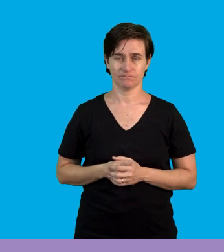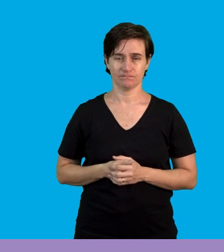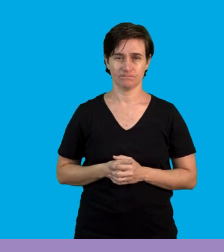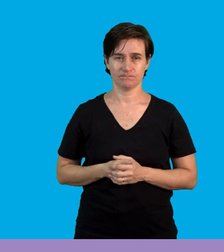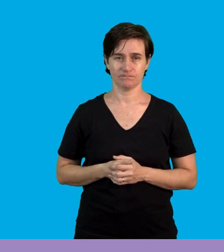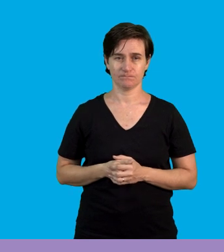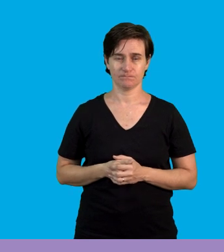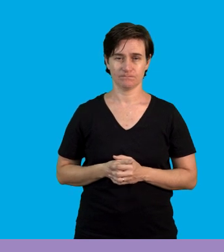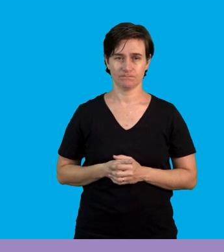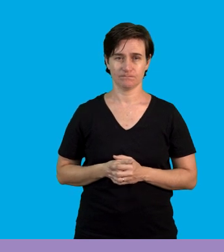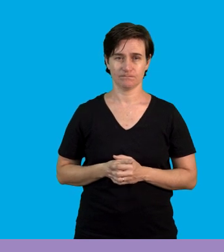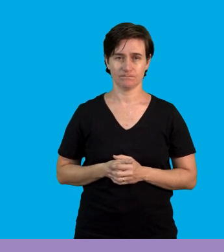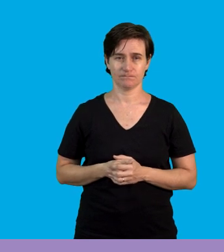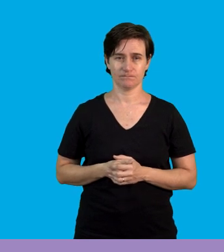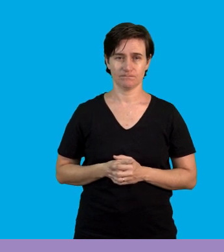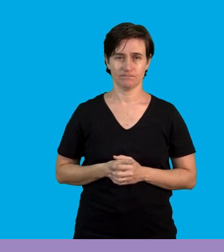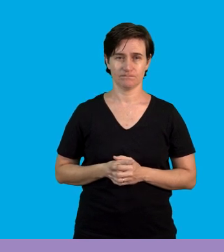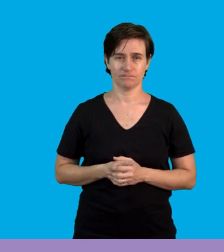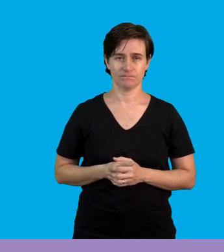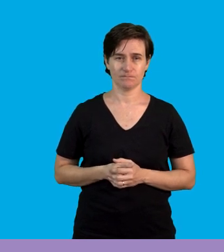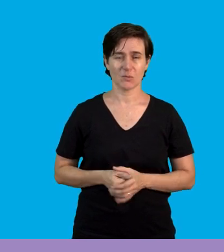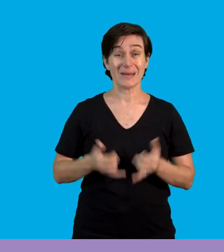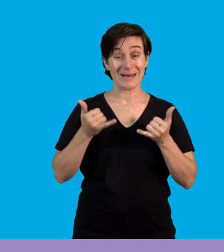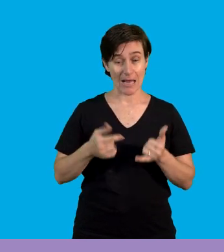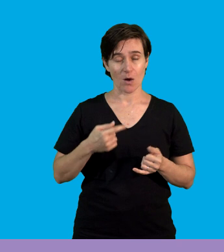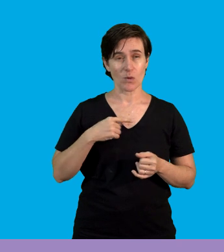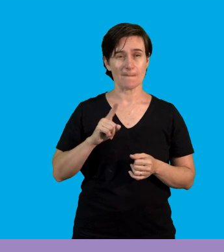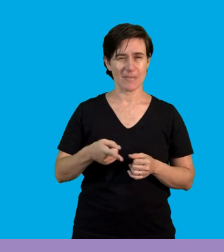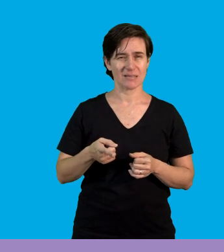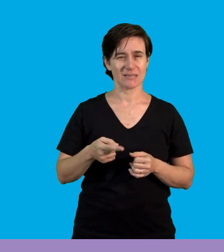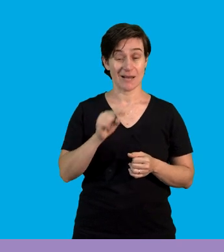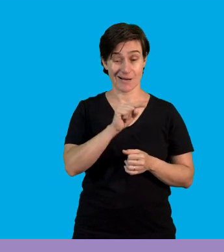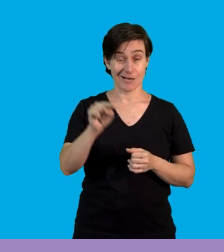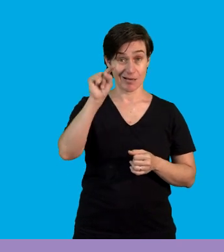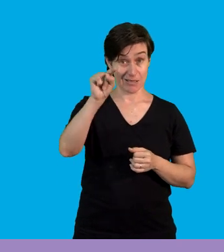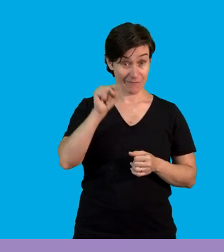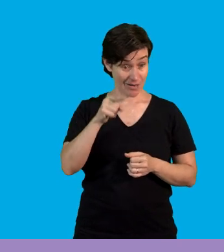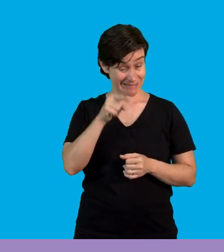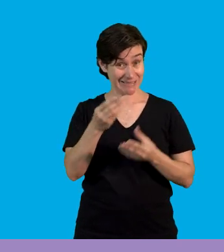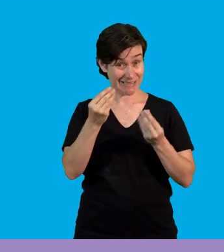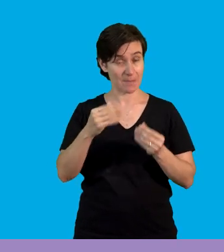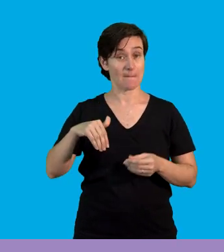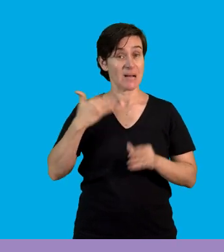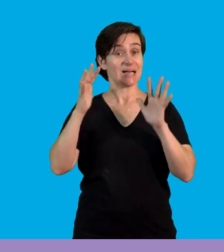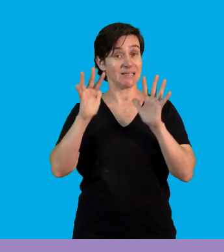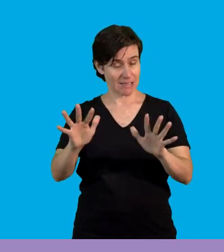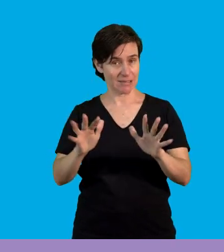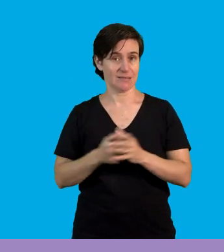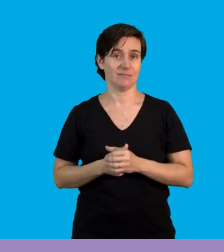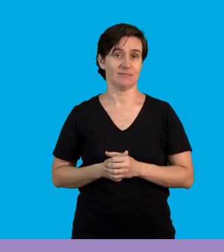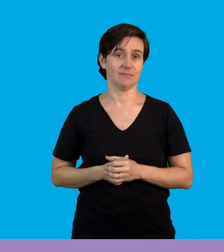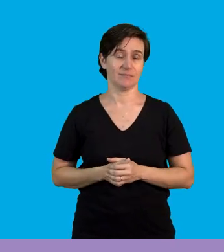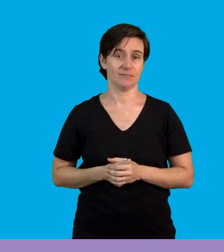625,000. And then with that, we now have to work back and divide it by